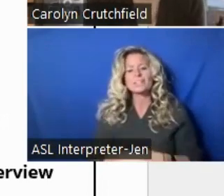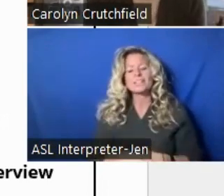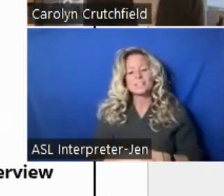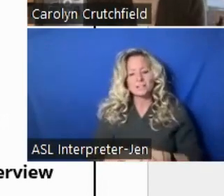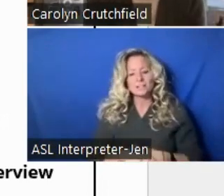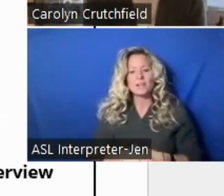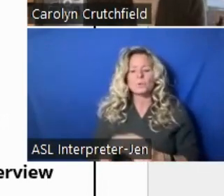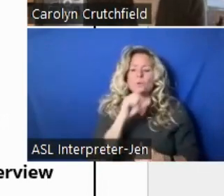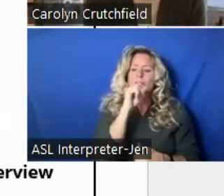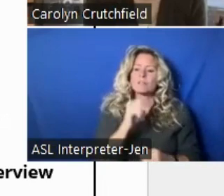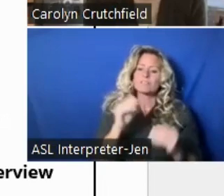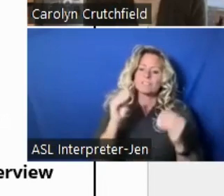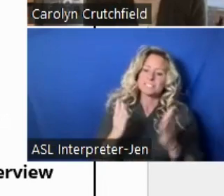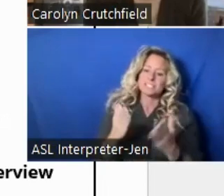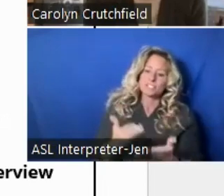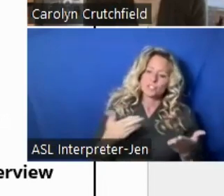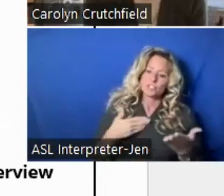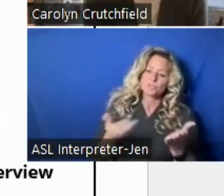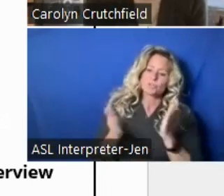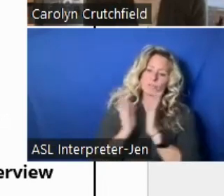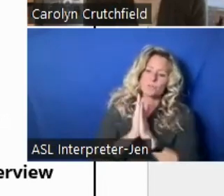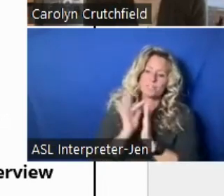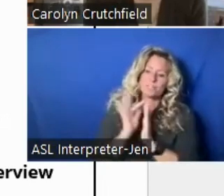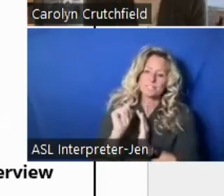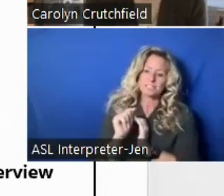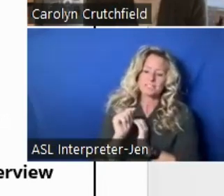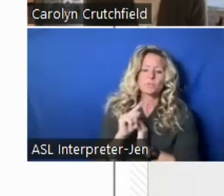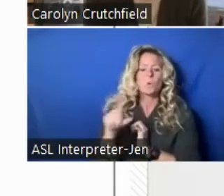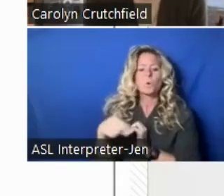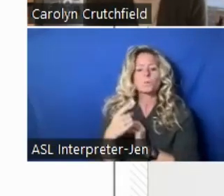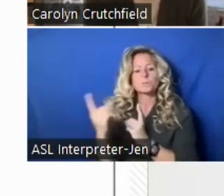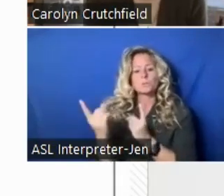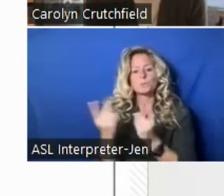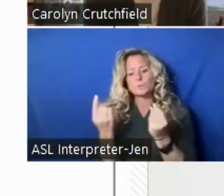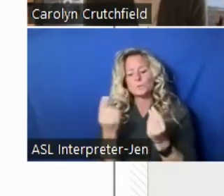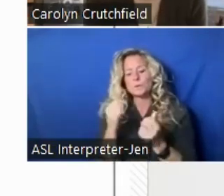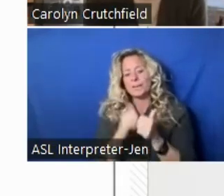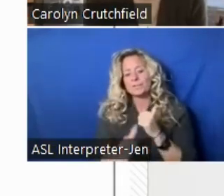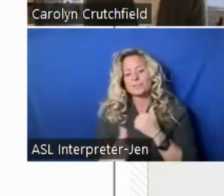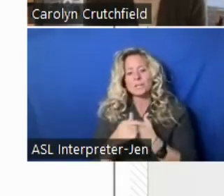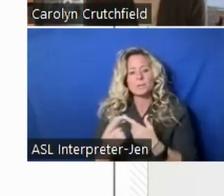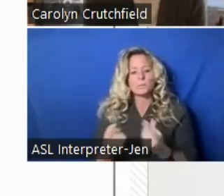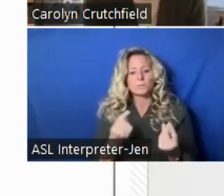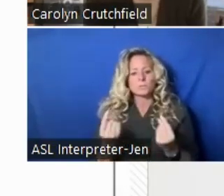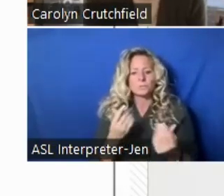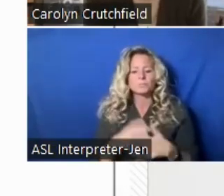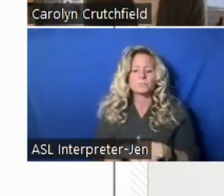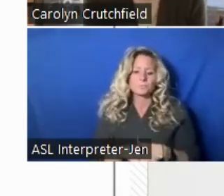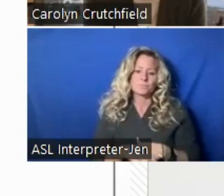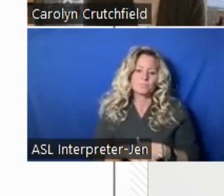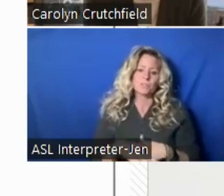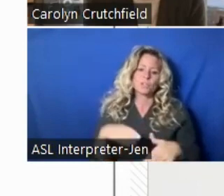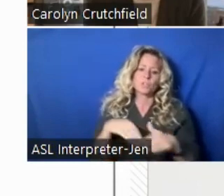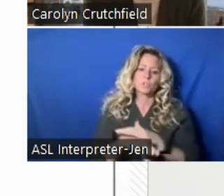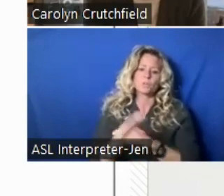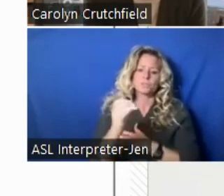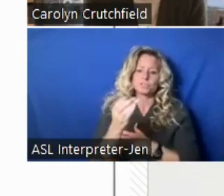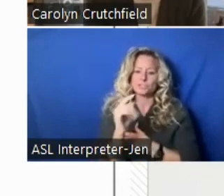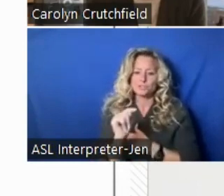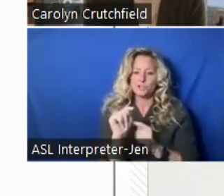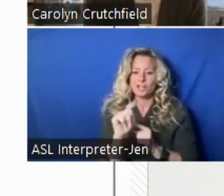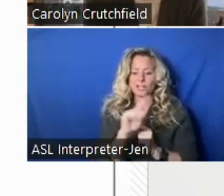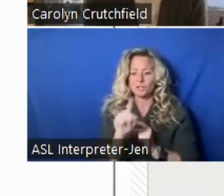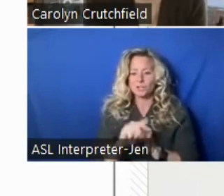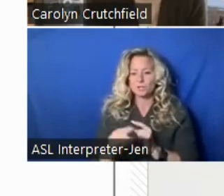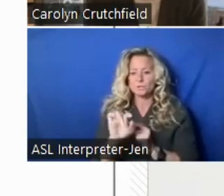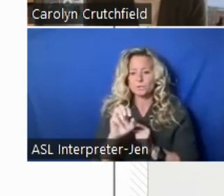teachers here who would like it to request it. All you need to do, we do this every time, is go to the chat, please. Go to the Zoom